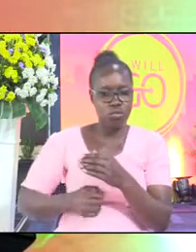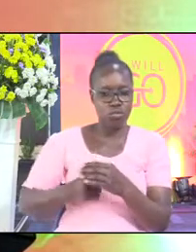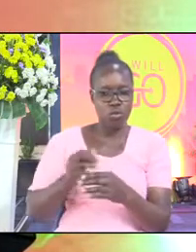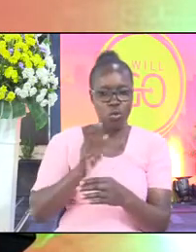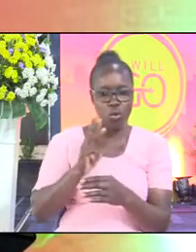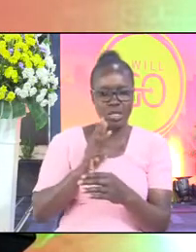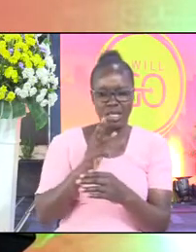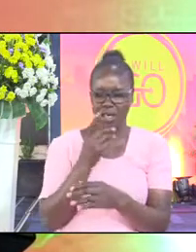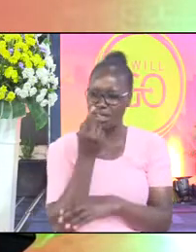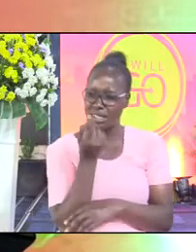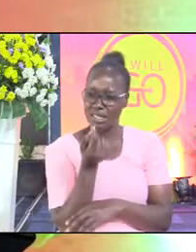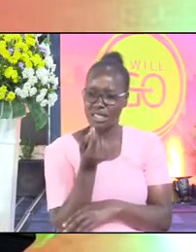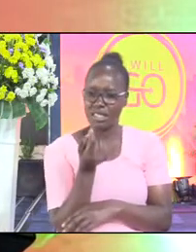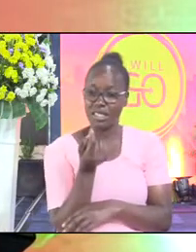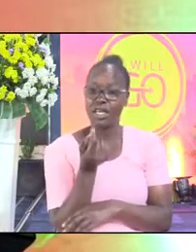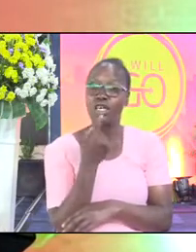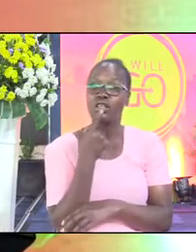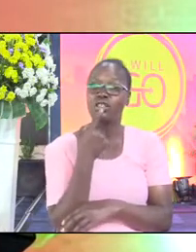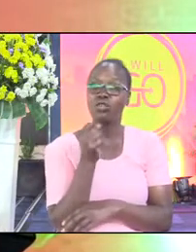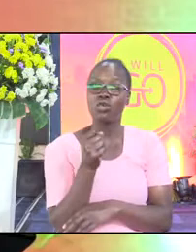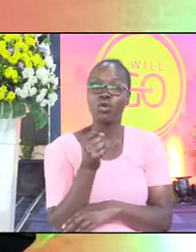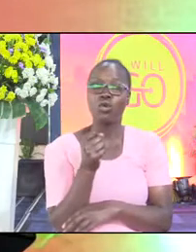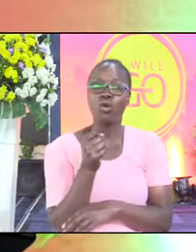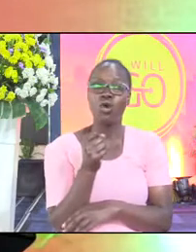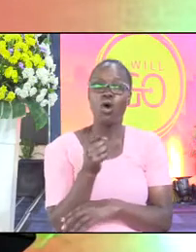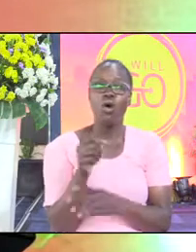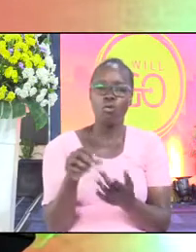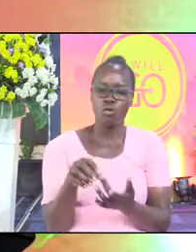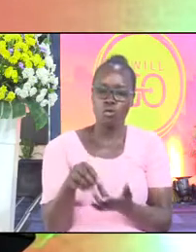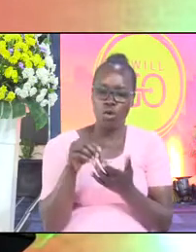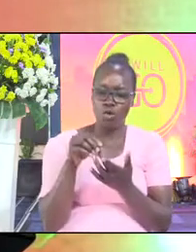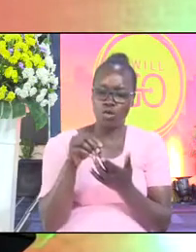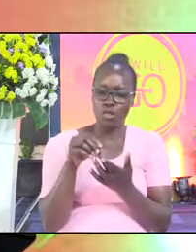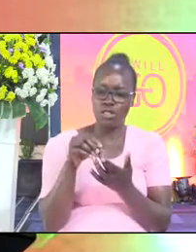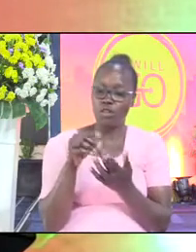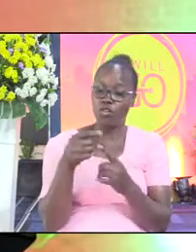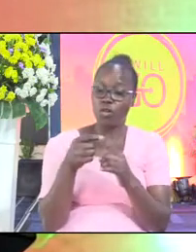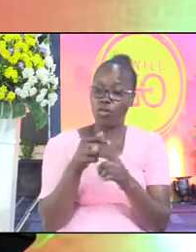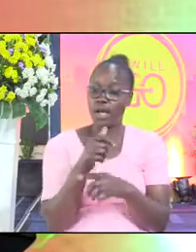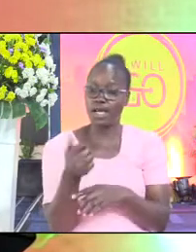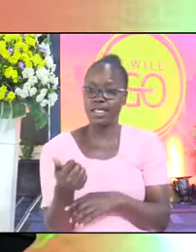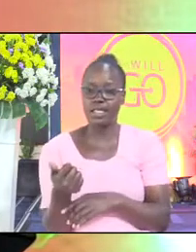was scarce and therefore a most precious commodity.